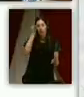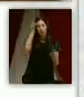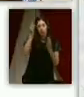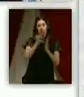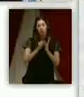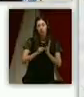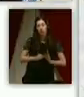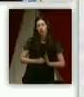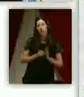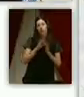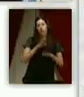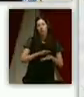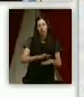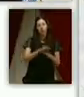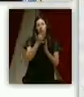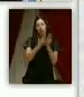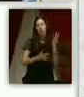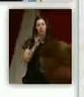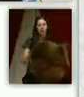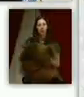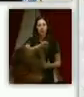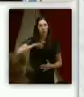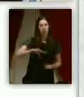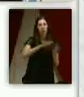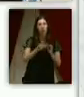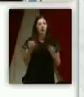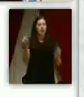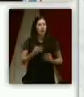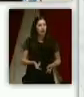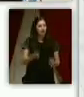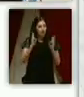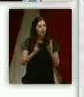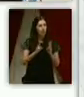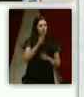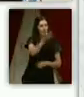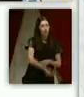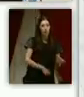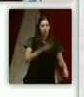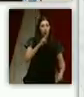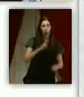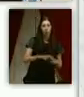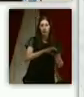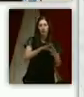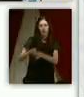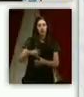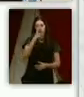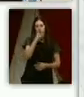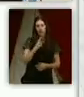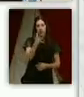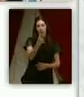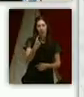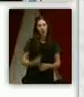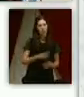How about the customized contact agenda or the phone list?